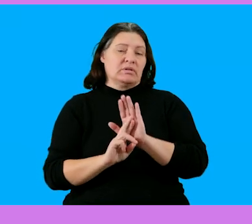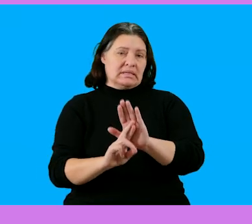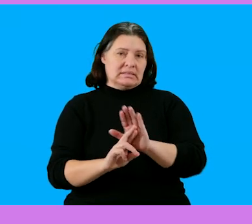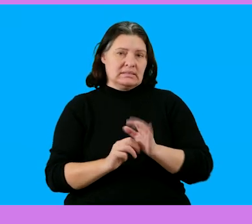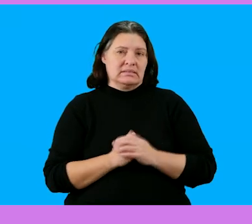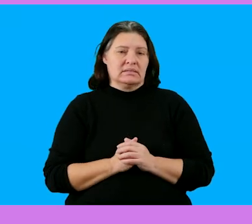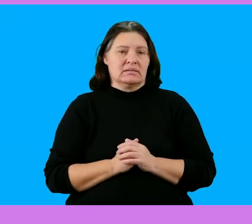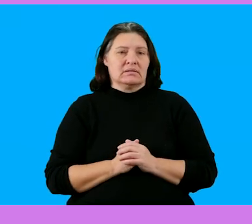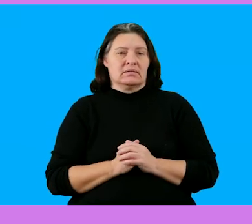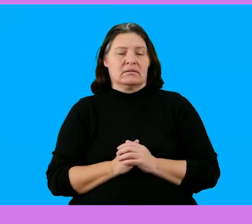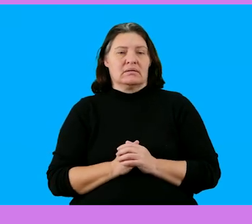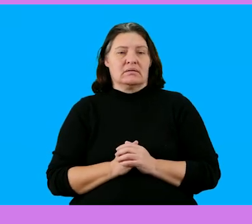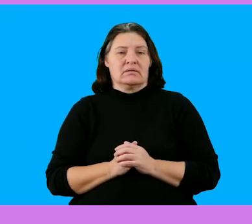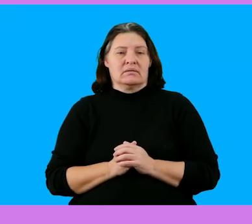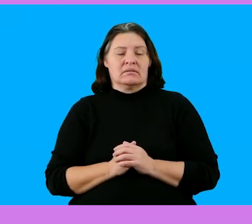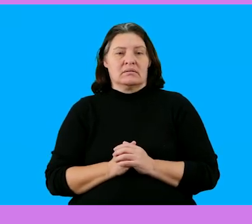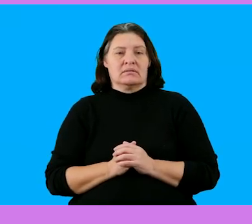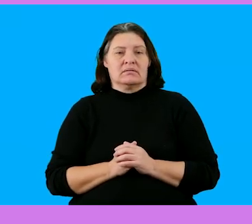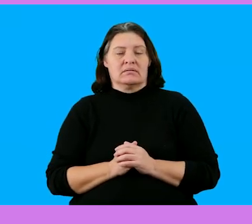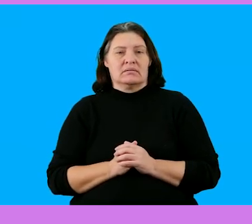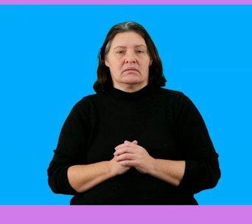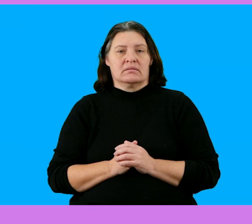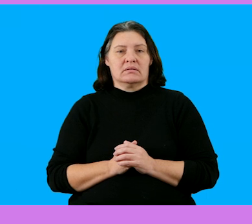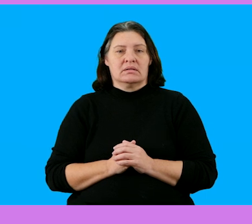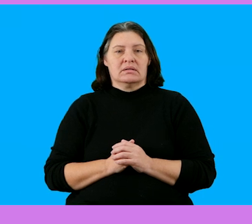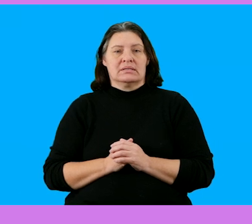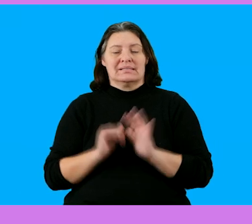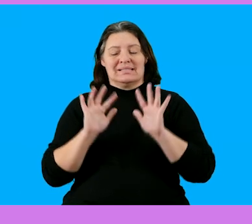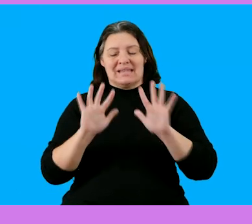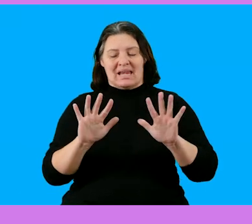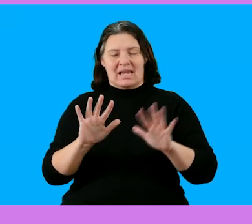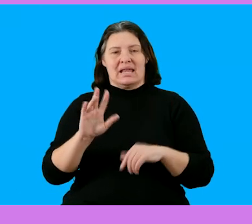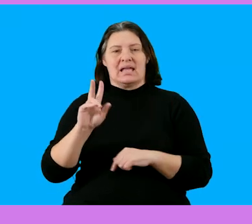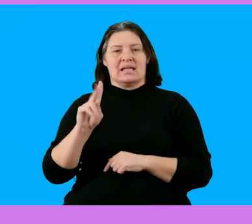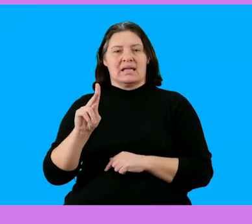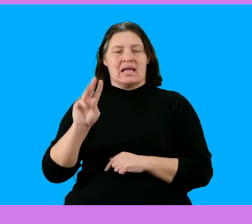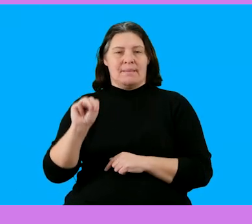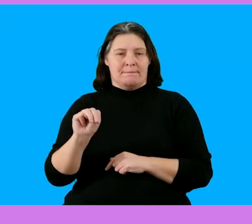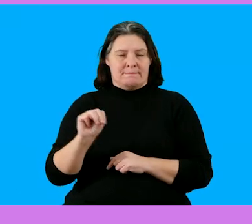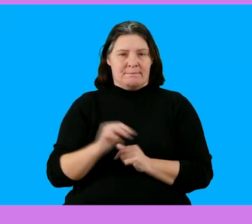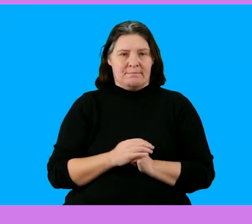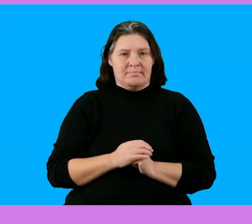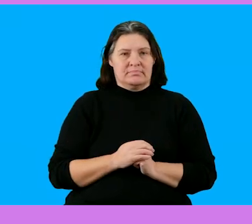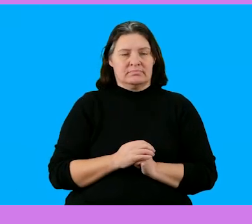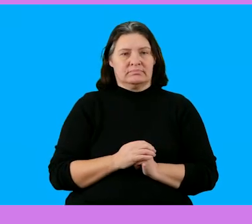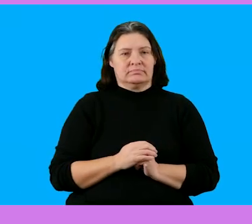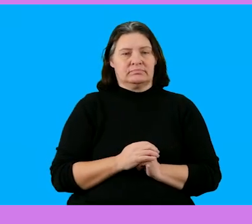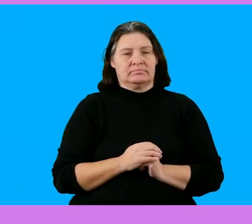represents, right? If I look in this case, it represents 10